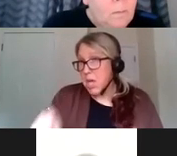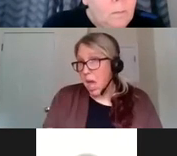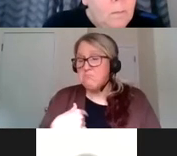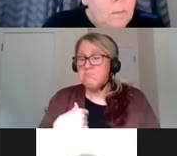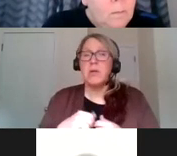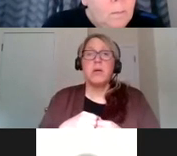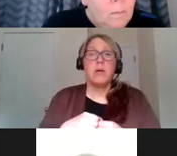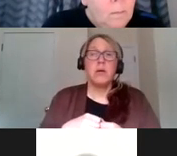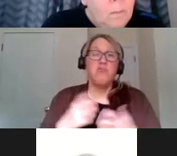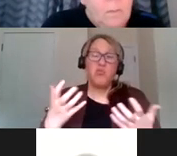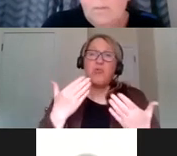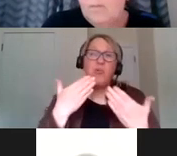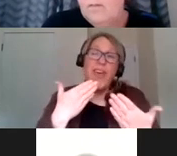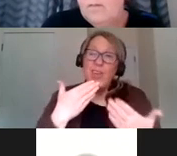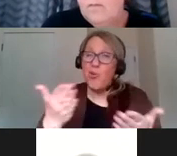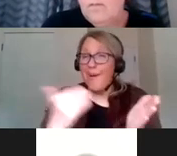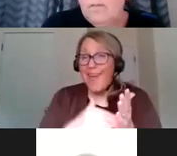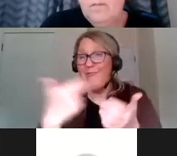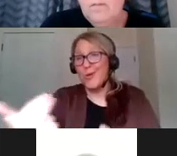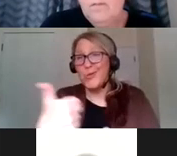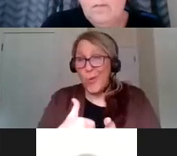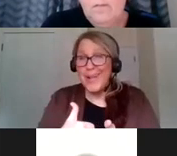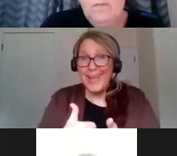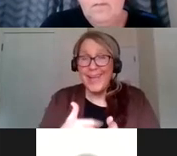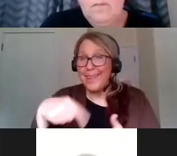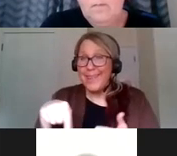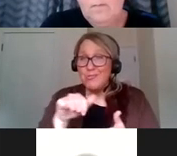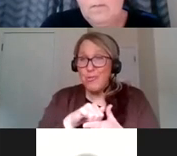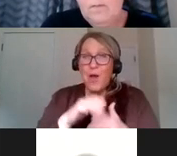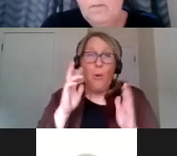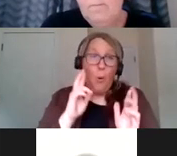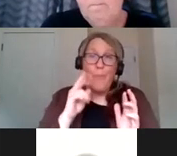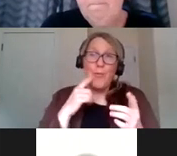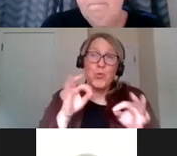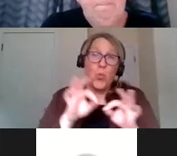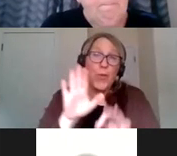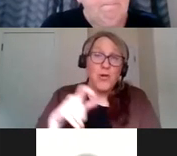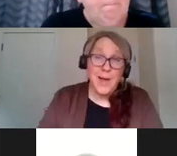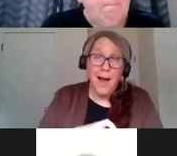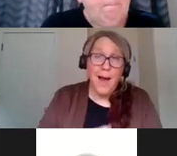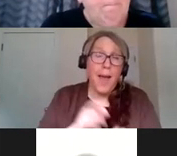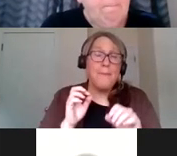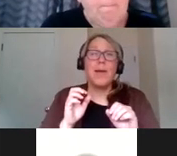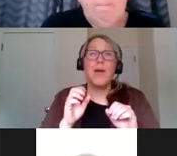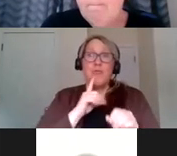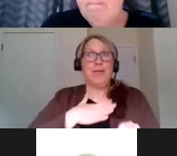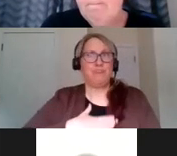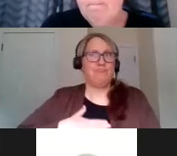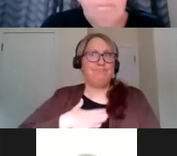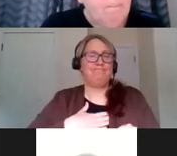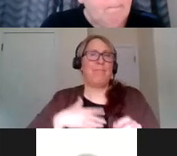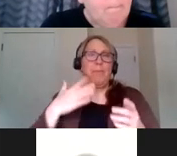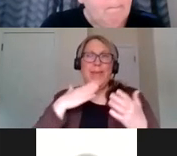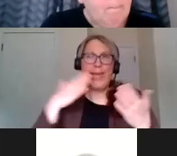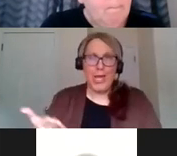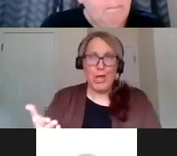And we just wanted to thank you again for joining us. And hopefully this was worth your time. We really appreciate you guys being